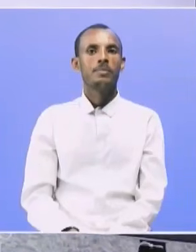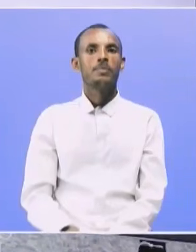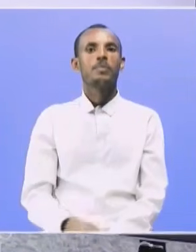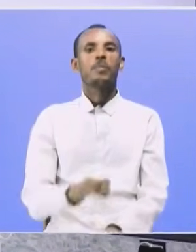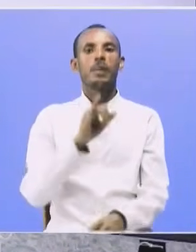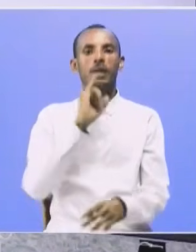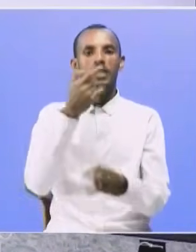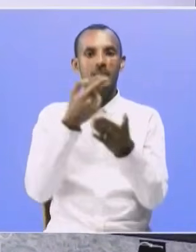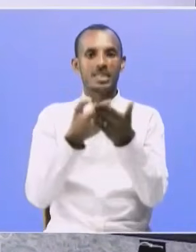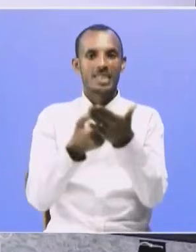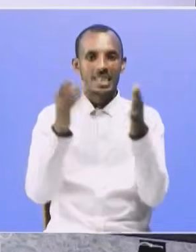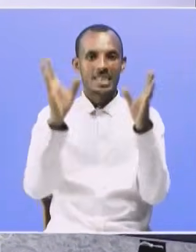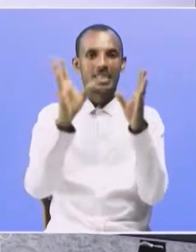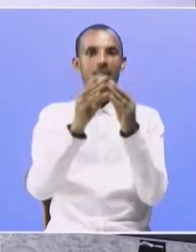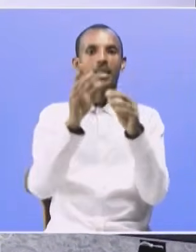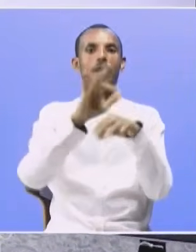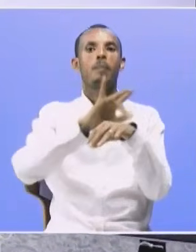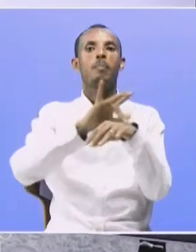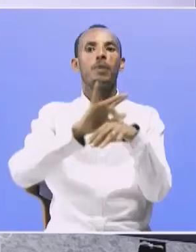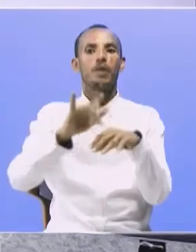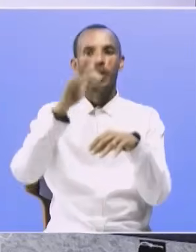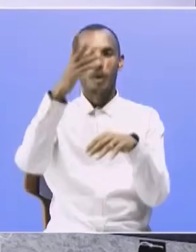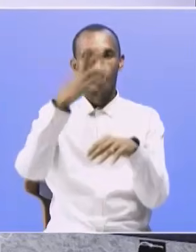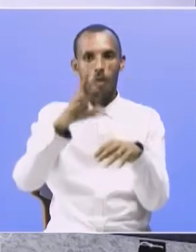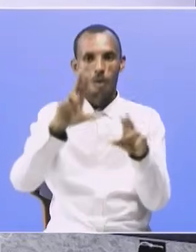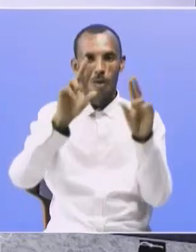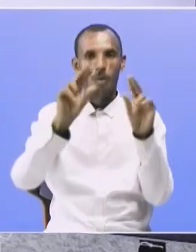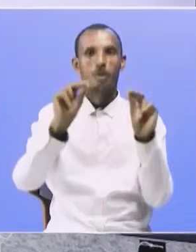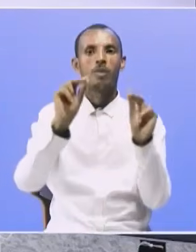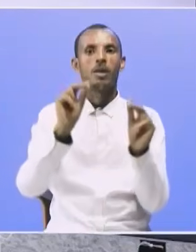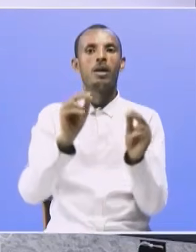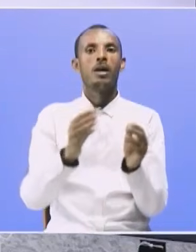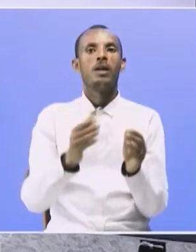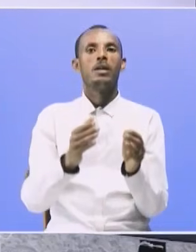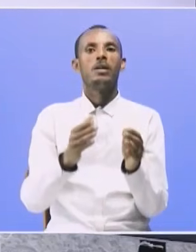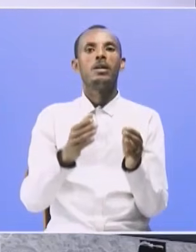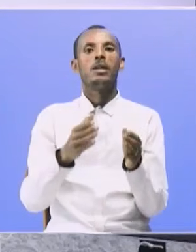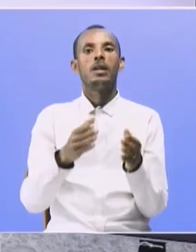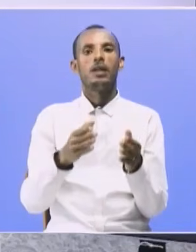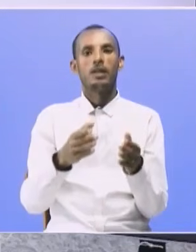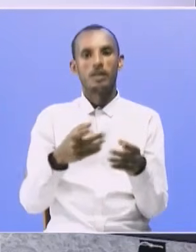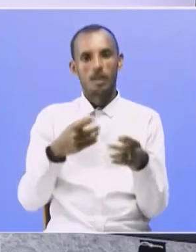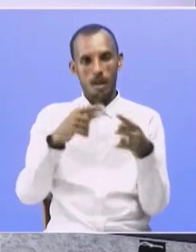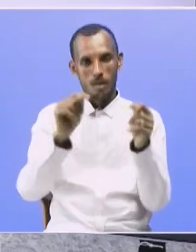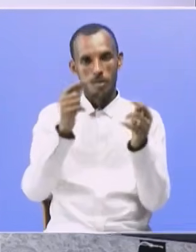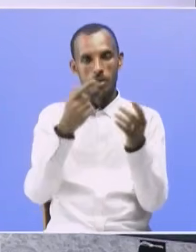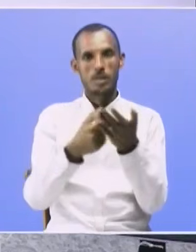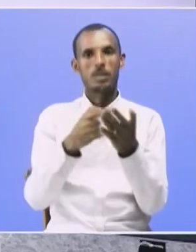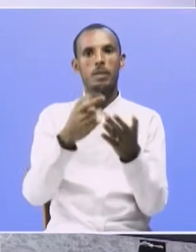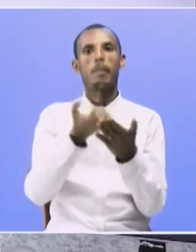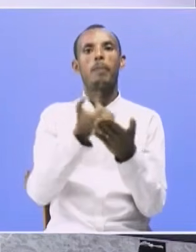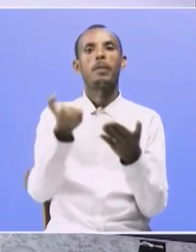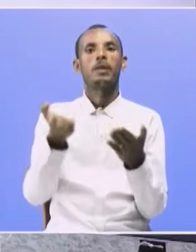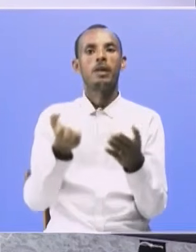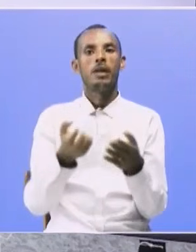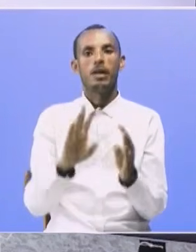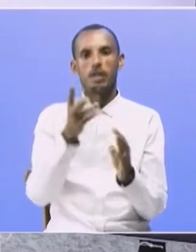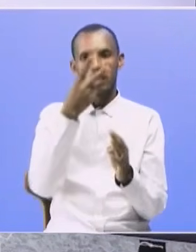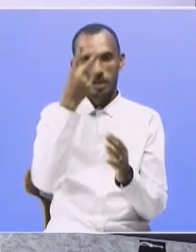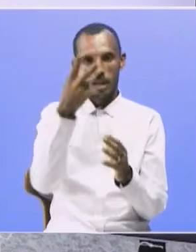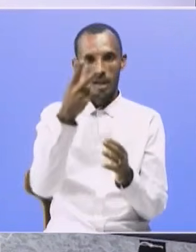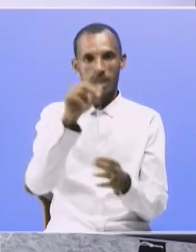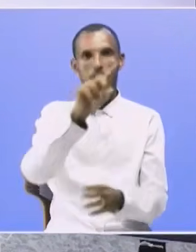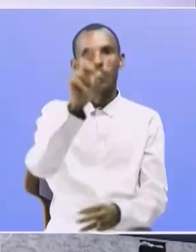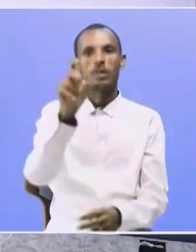Is this set empty or not? If not empty, let's try to list the members. Now let's see the